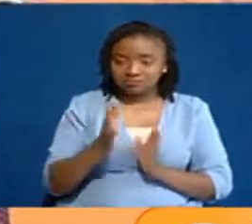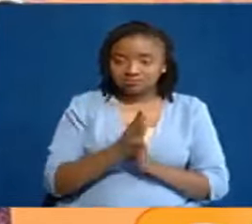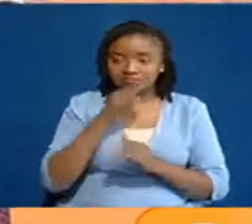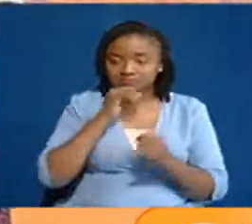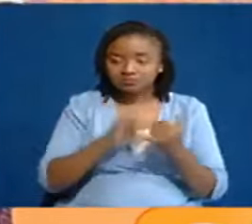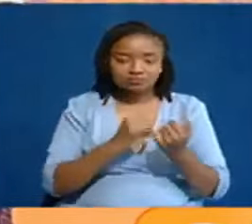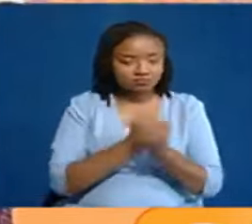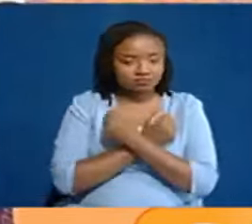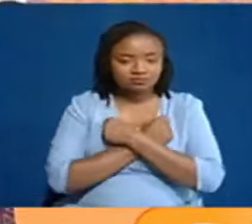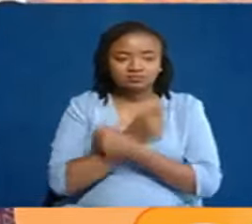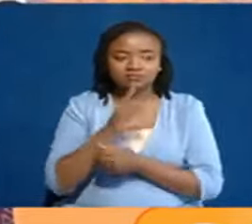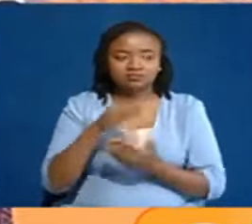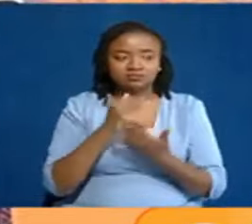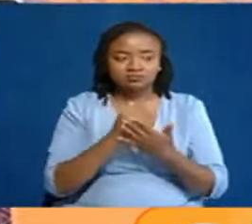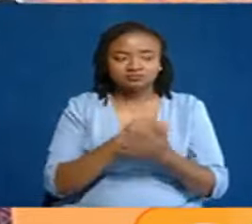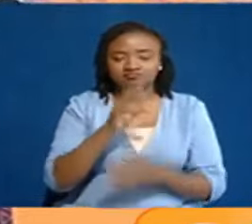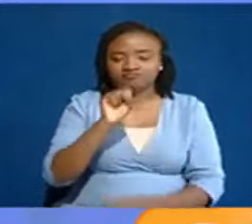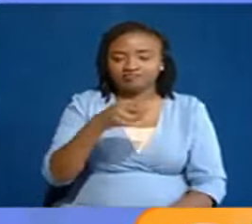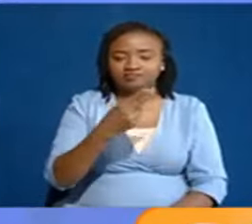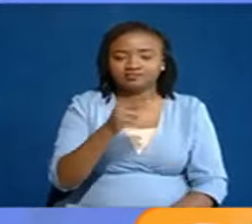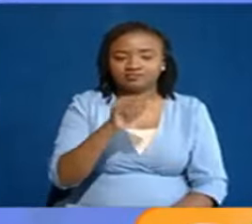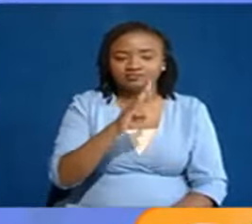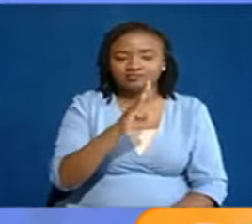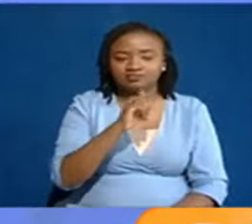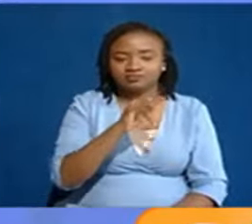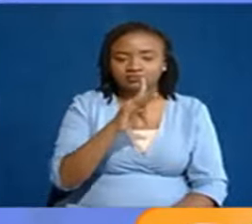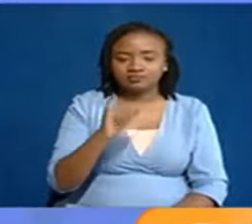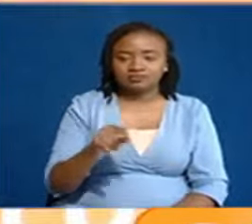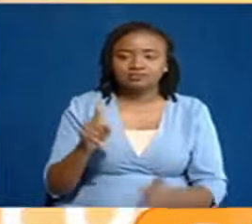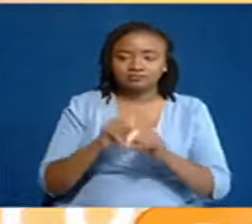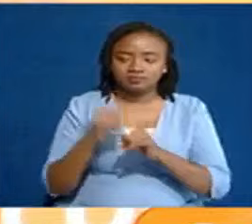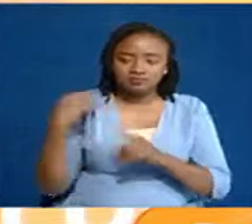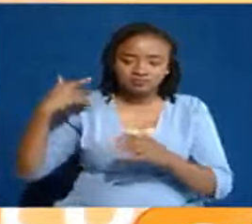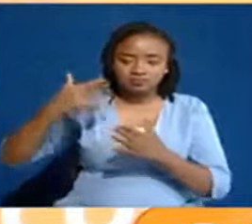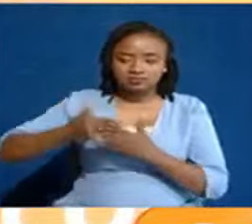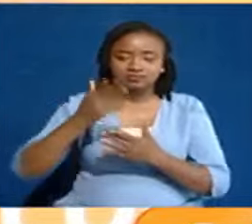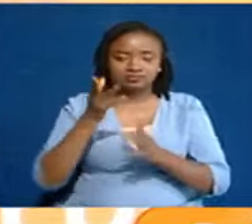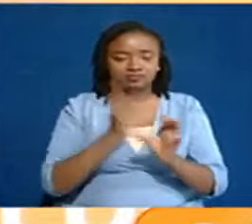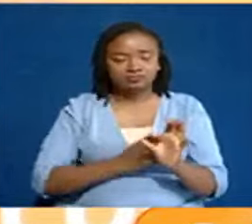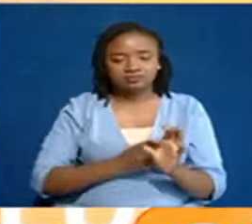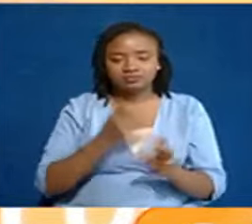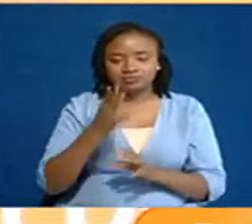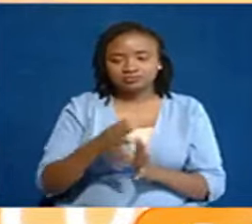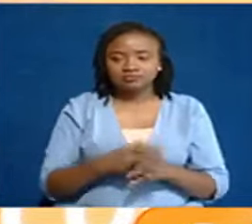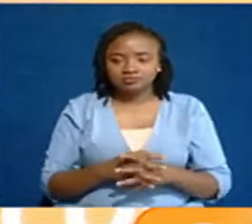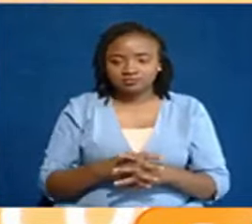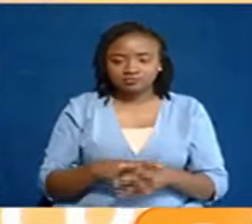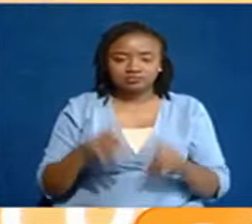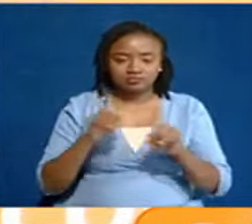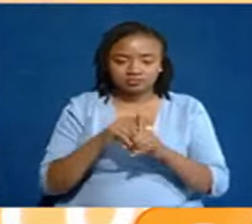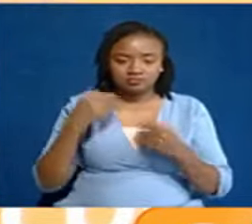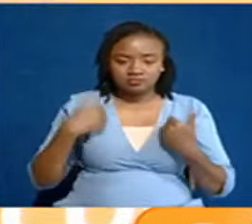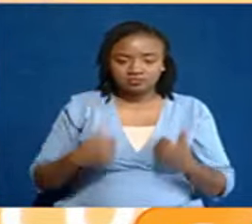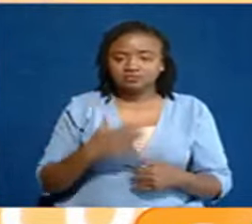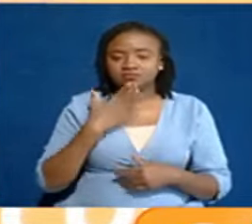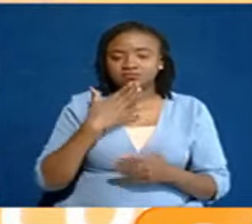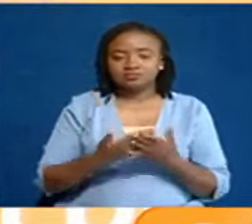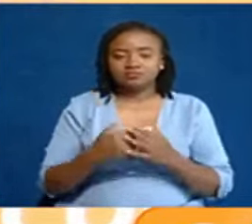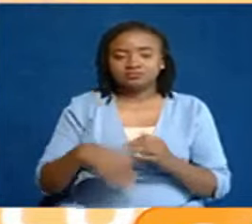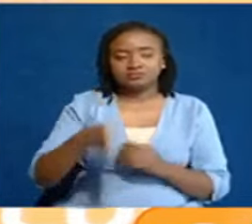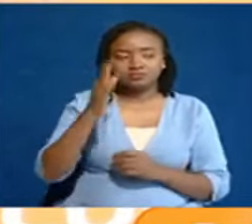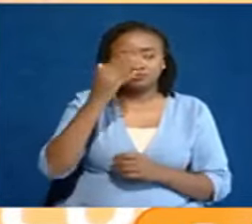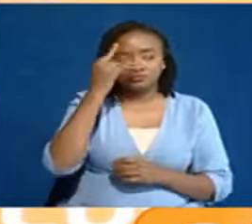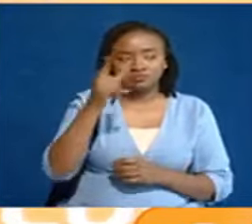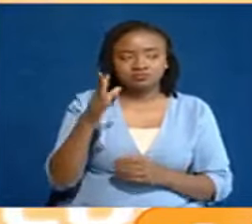of Shabiki.com and have been participating for a while now. And I thank God for assisting me to win